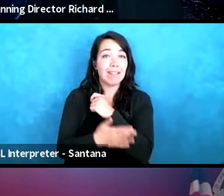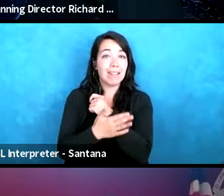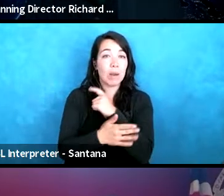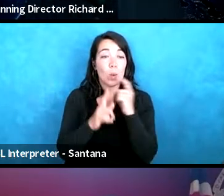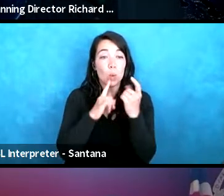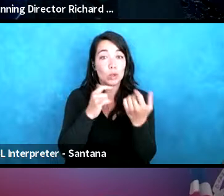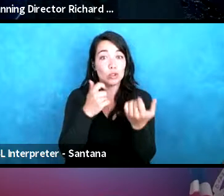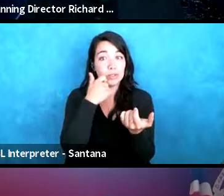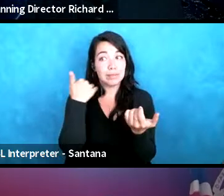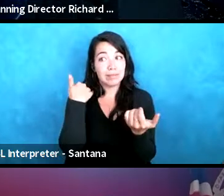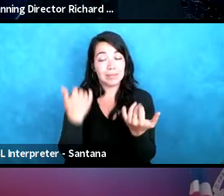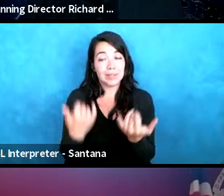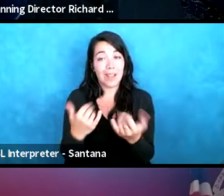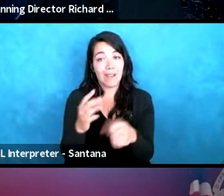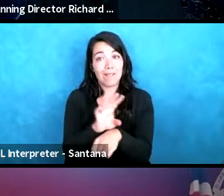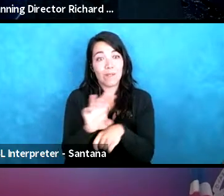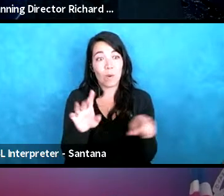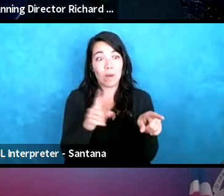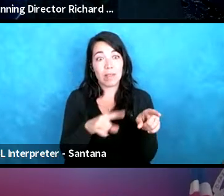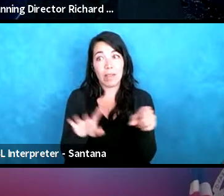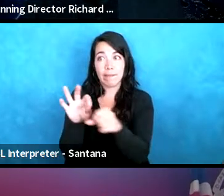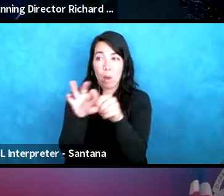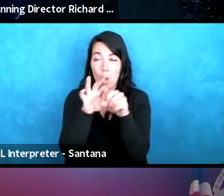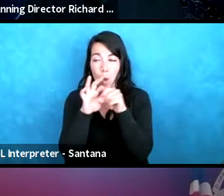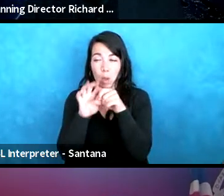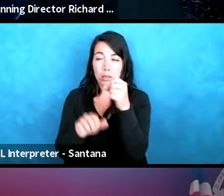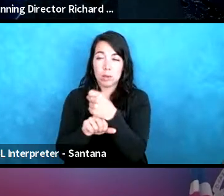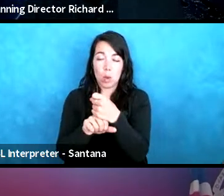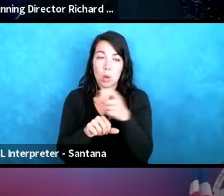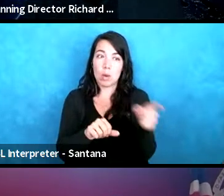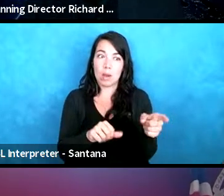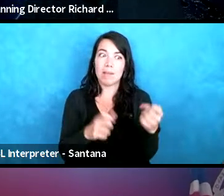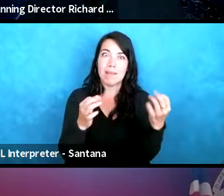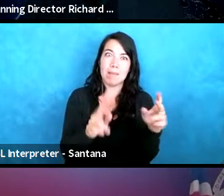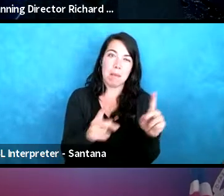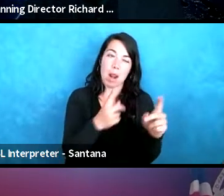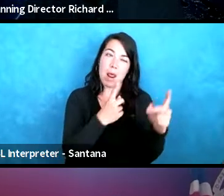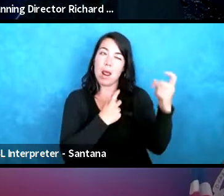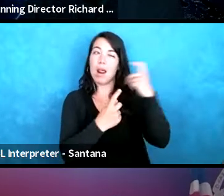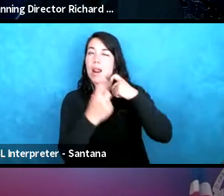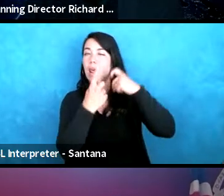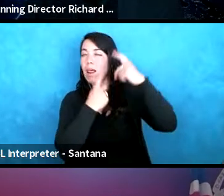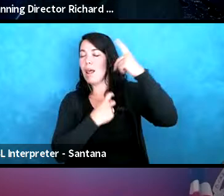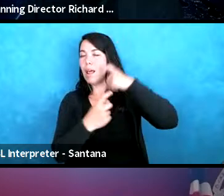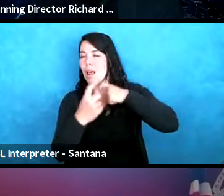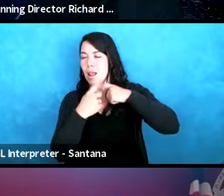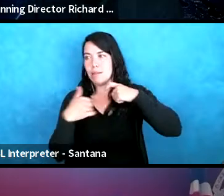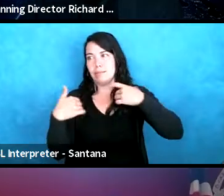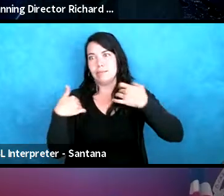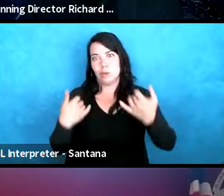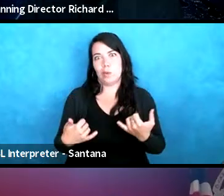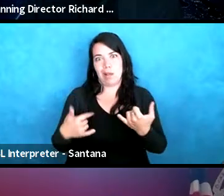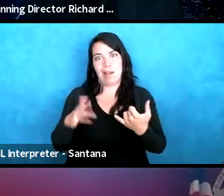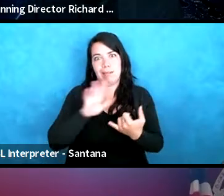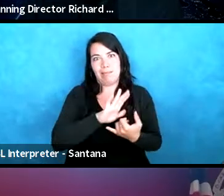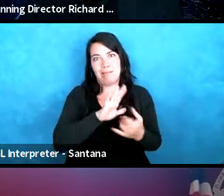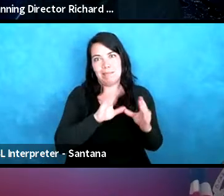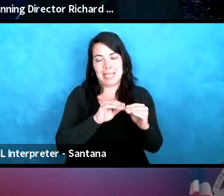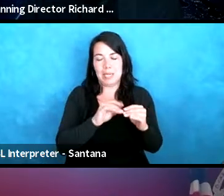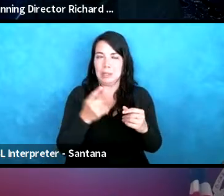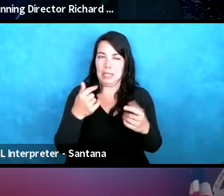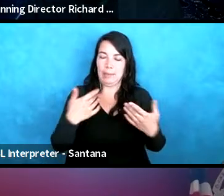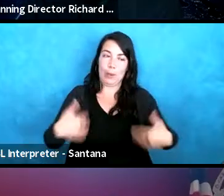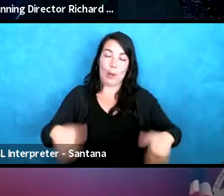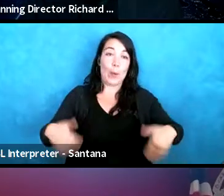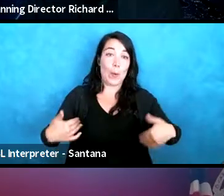today. There were many, many questions from Commissioner Garcia at the meeting today. It was a little